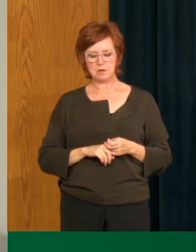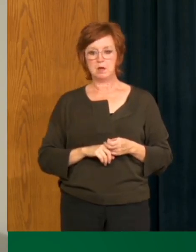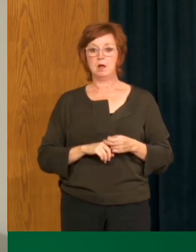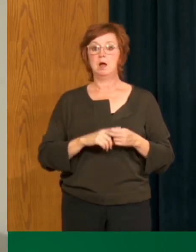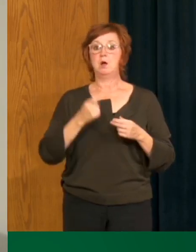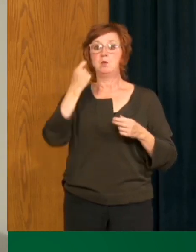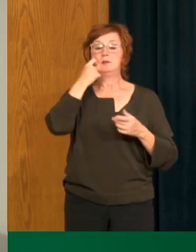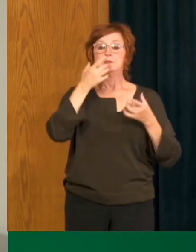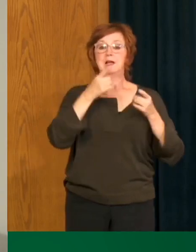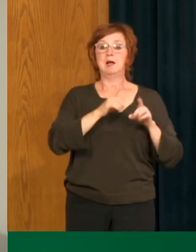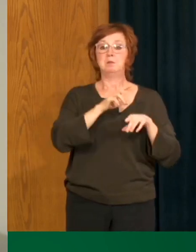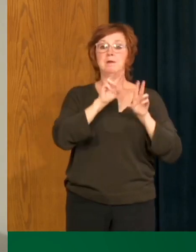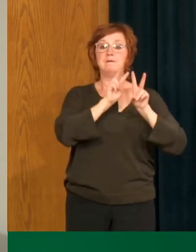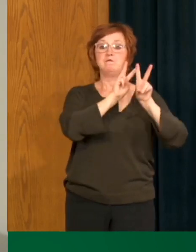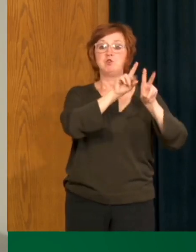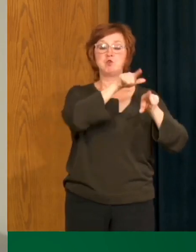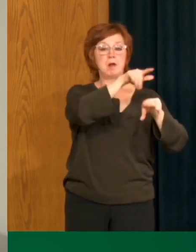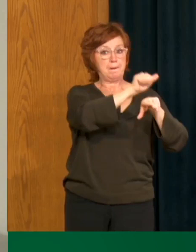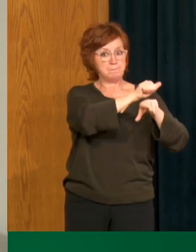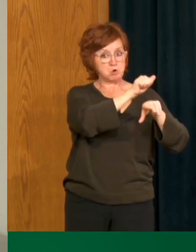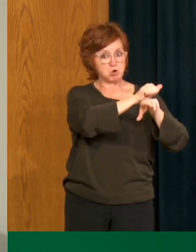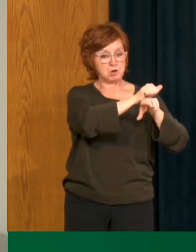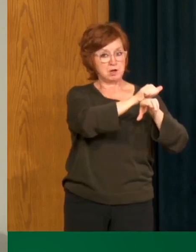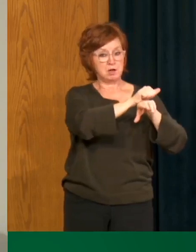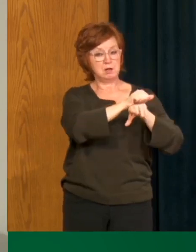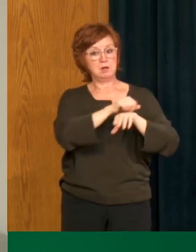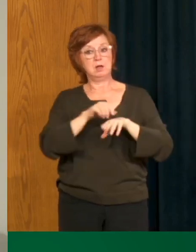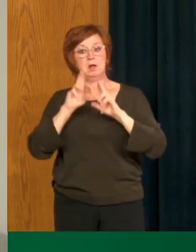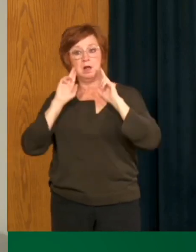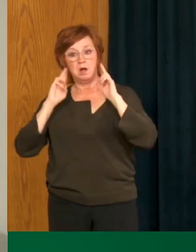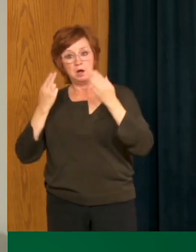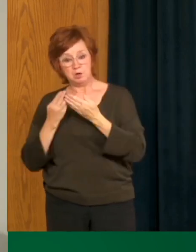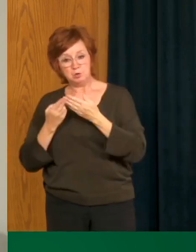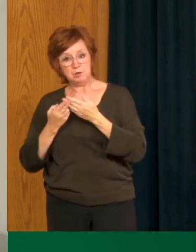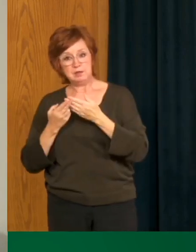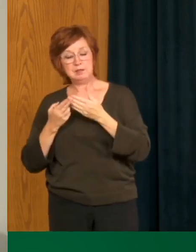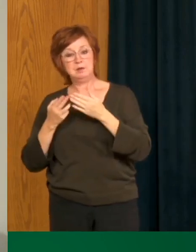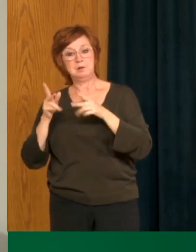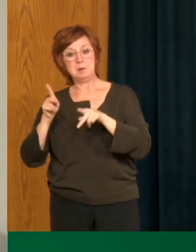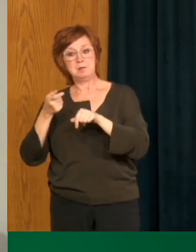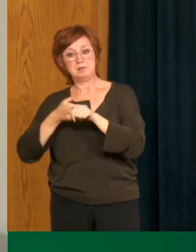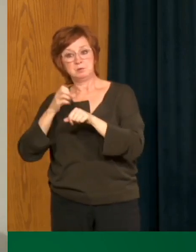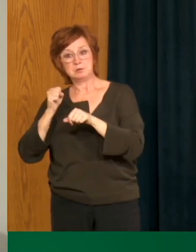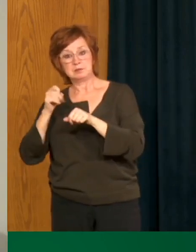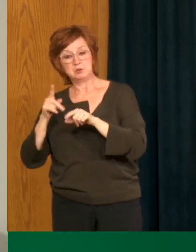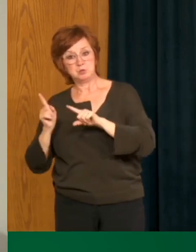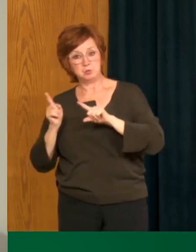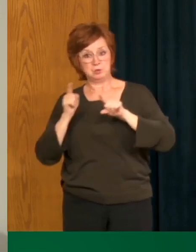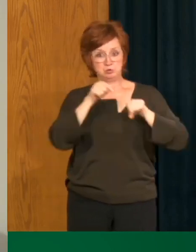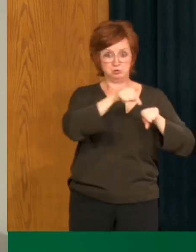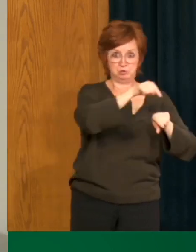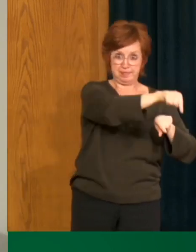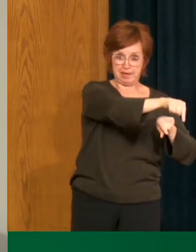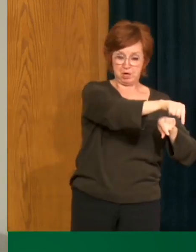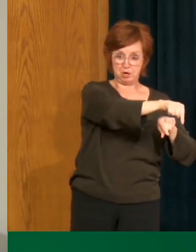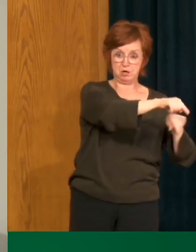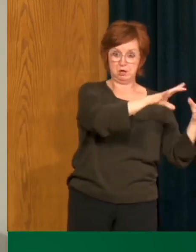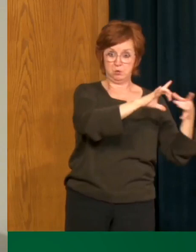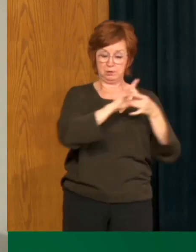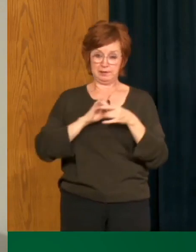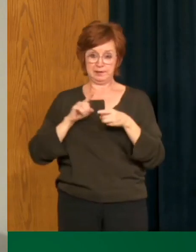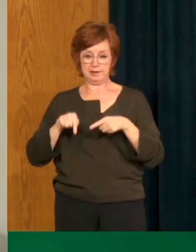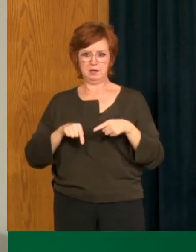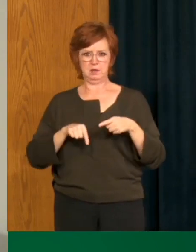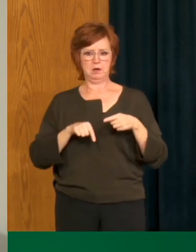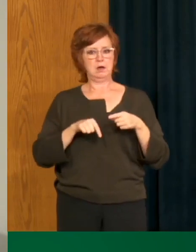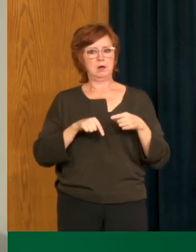in Alberta? So, there's been mention of a large funeral. At this point, we have not found any clear linkages to